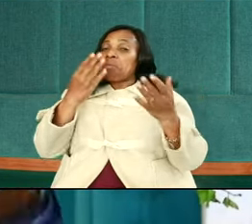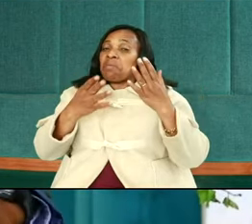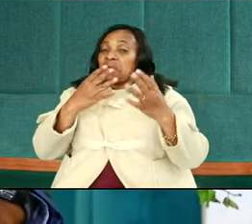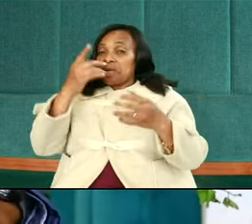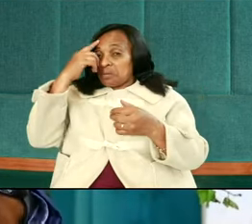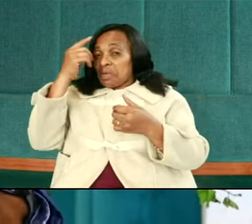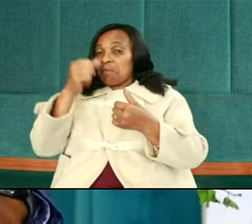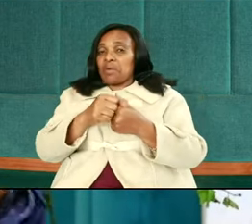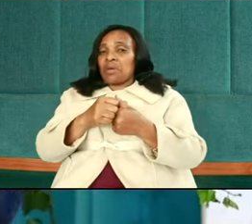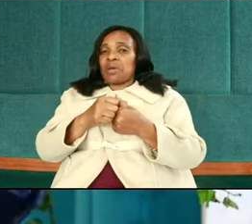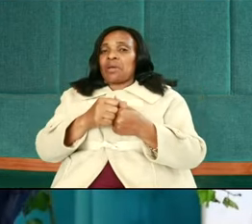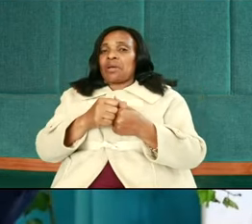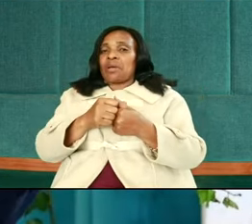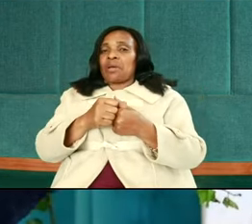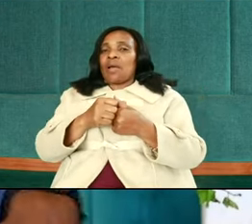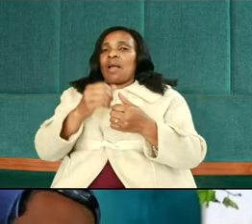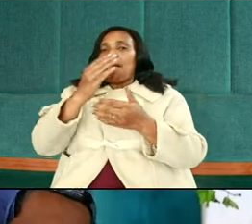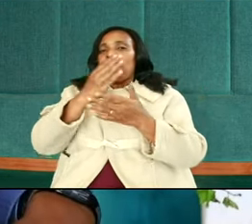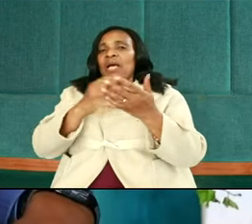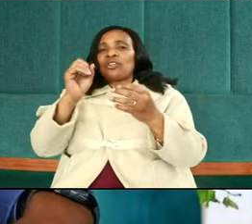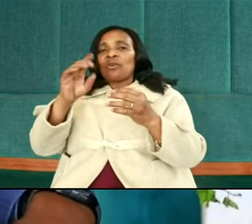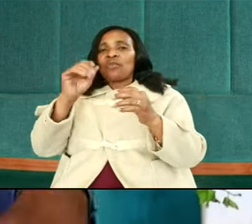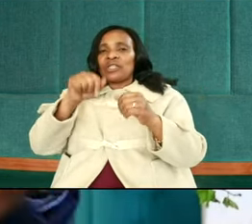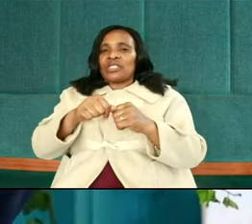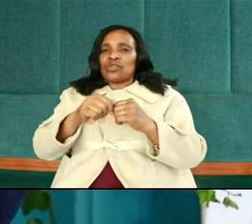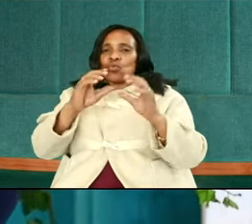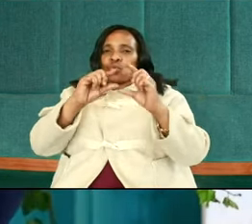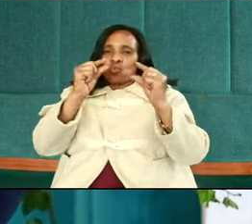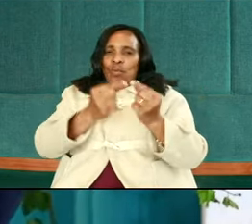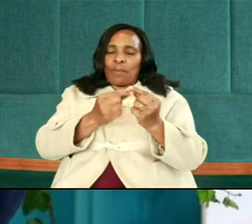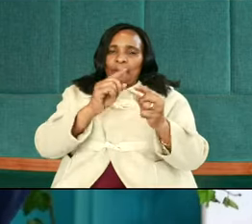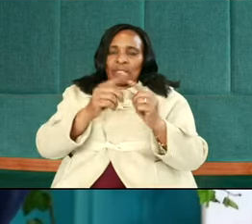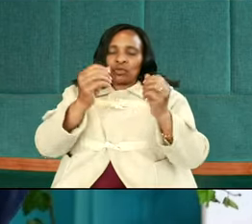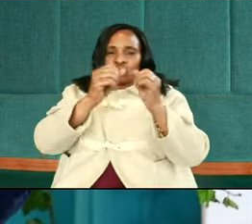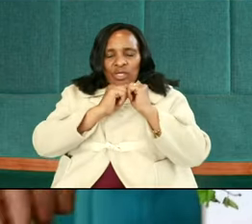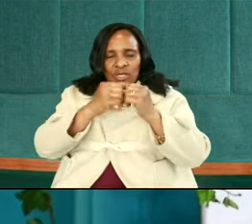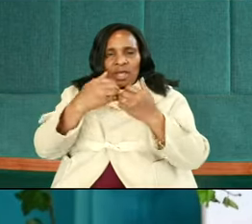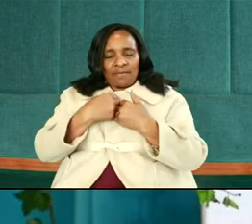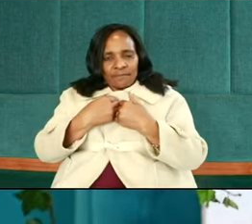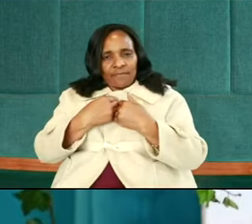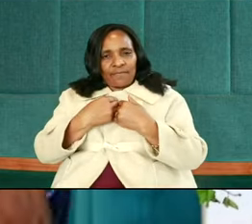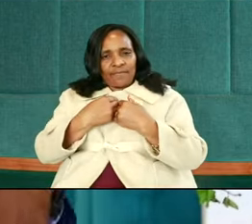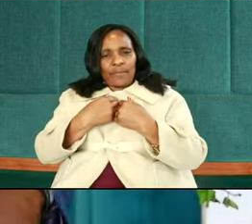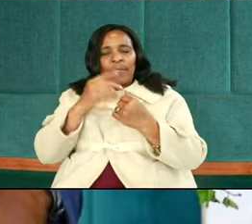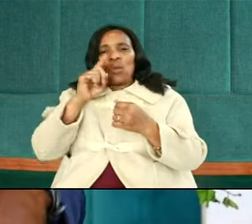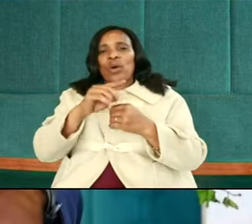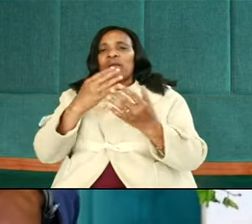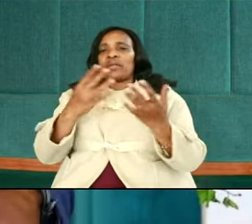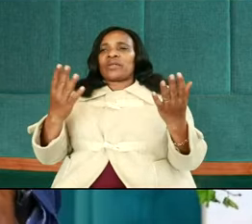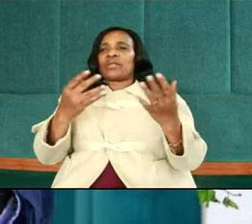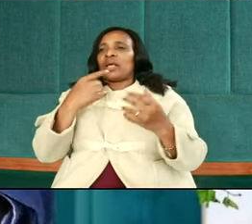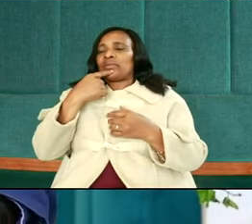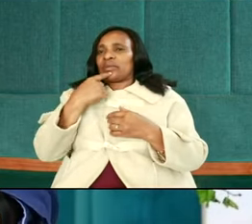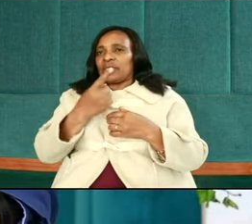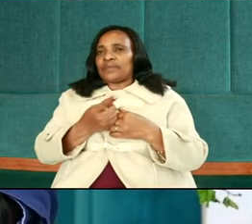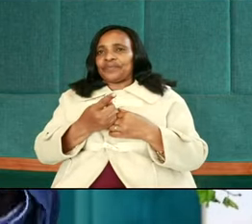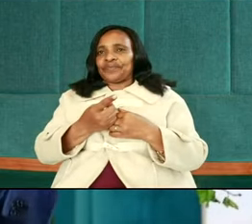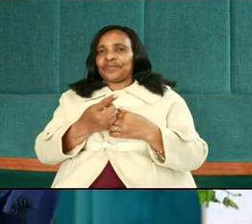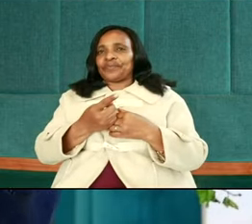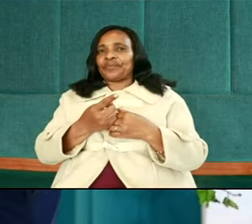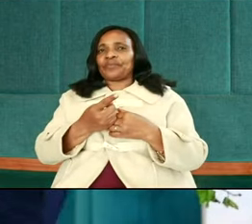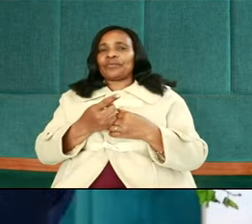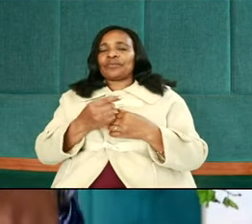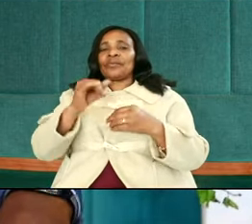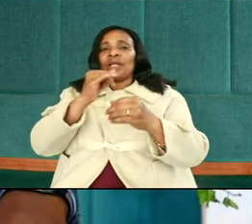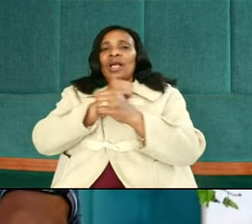even realize, you know, are part of that sheepfold, but we are together. You know, one thing, just let me say, that